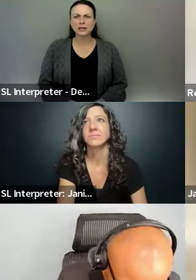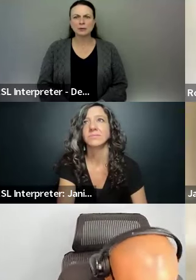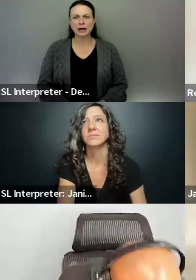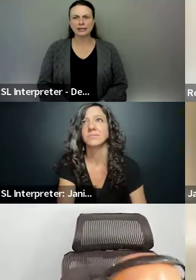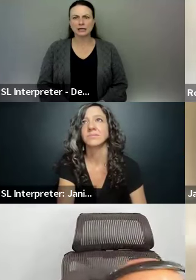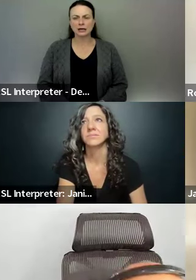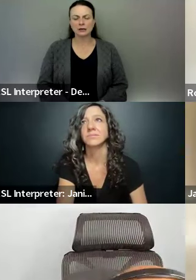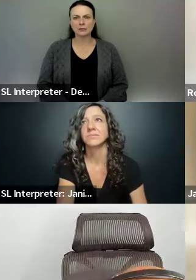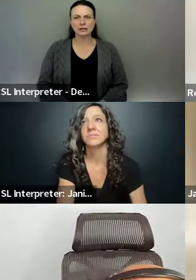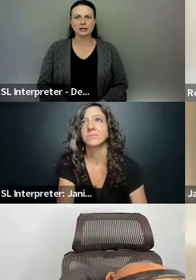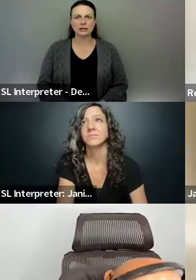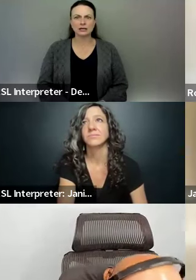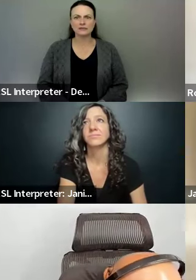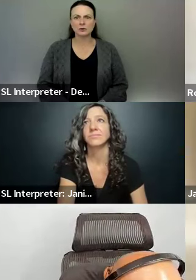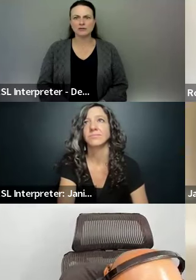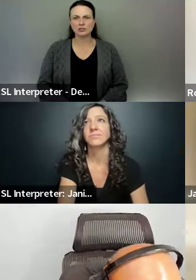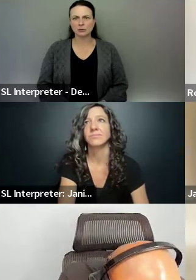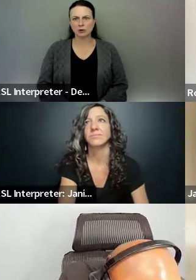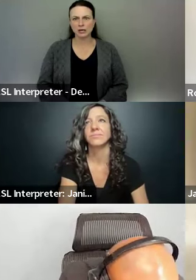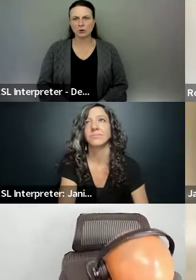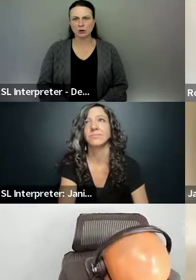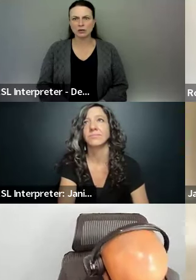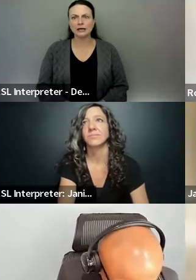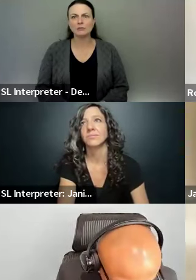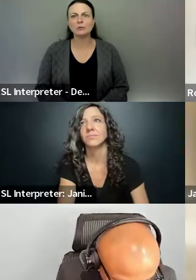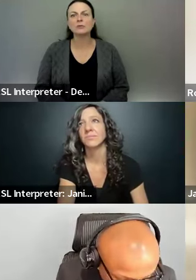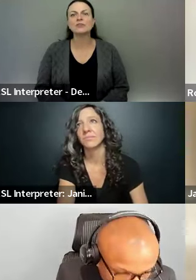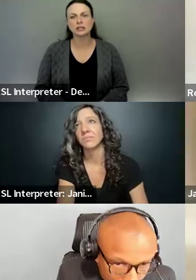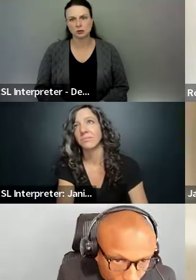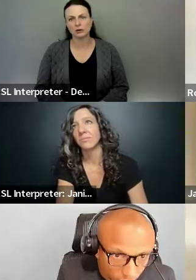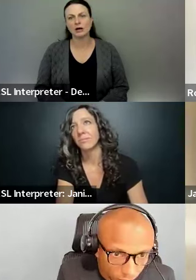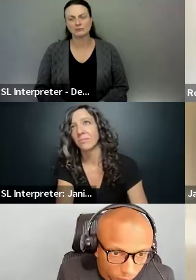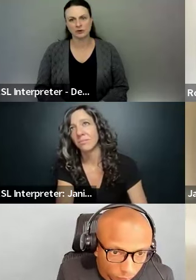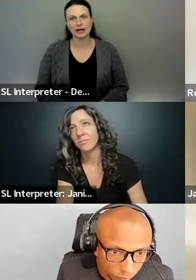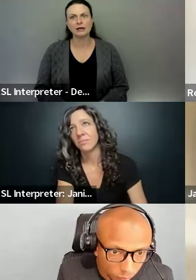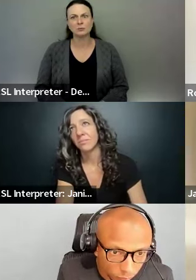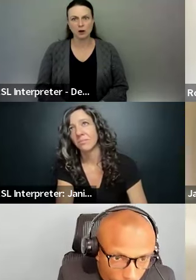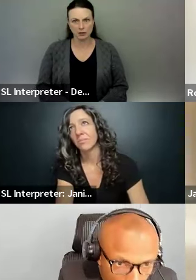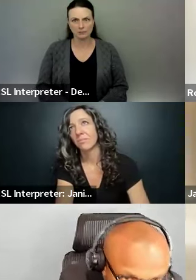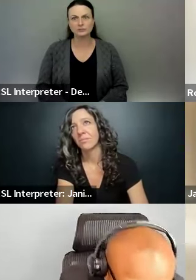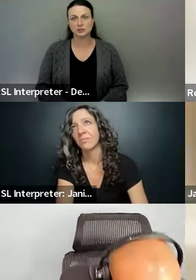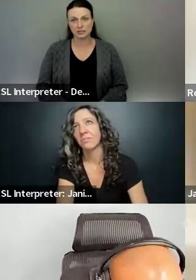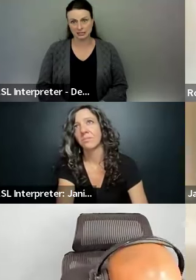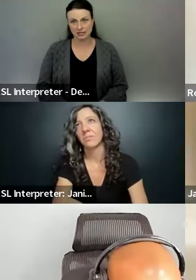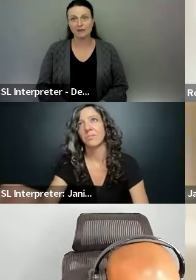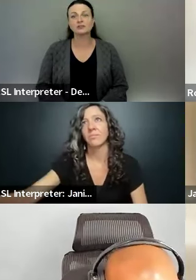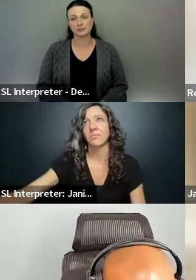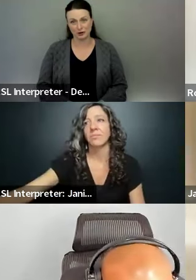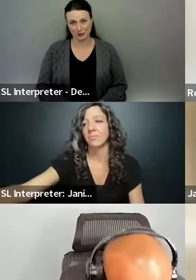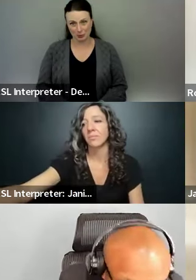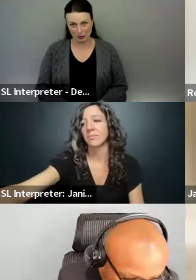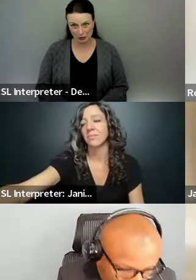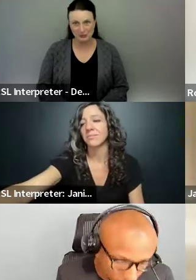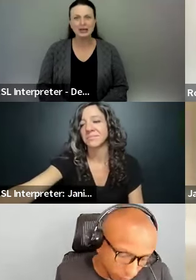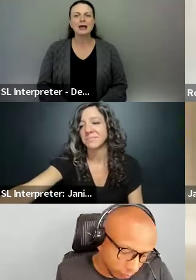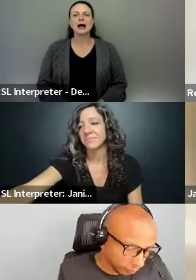Also keep in mind, if you have a job opening or like, thank you for that. And welcome to CNCF, Deaf and Hard of